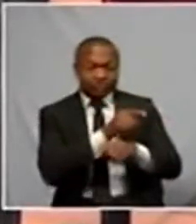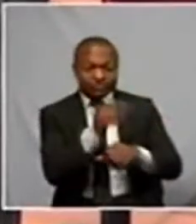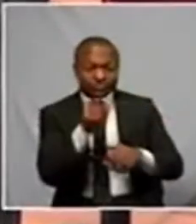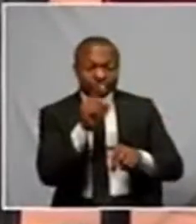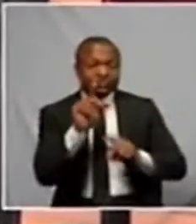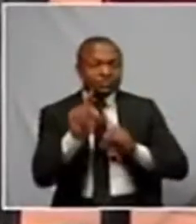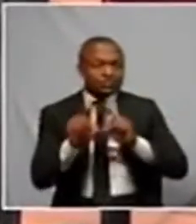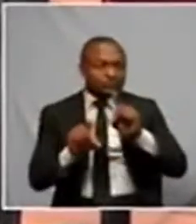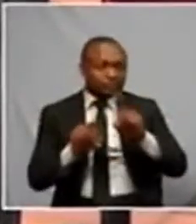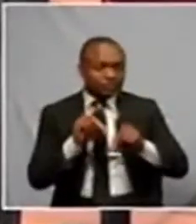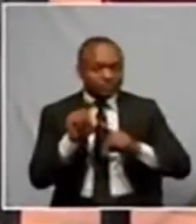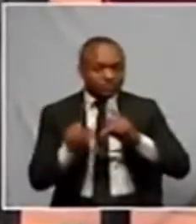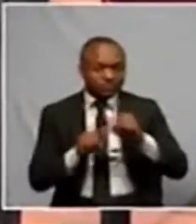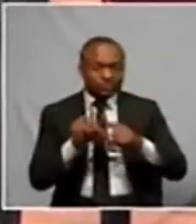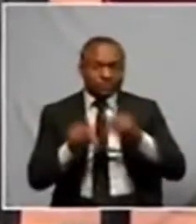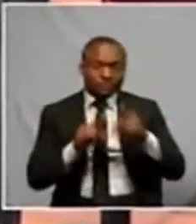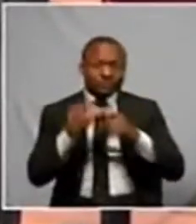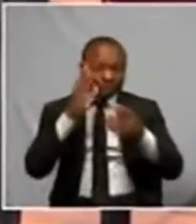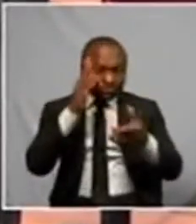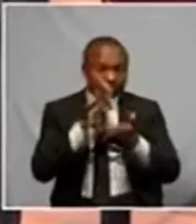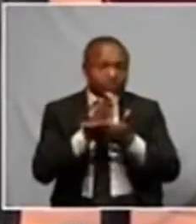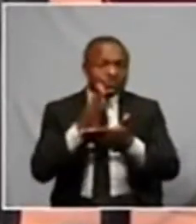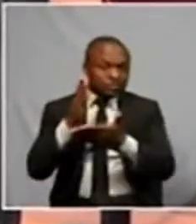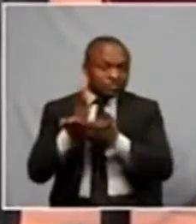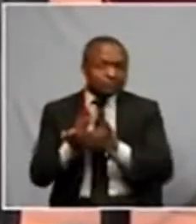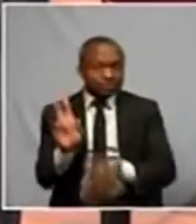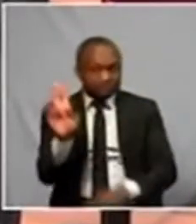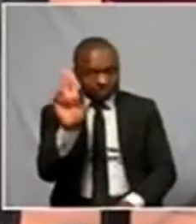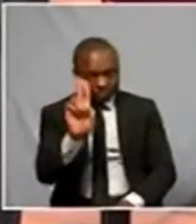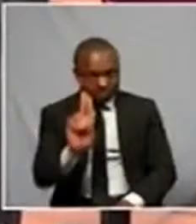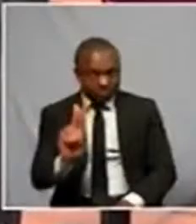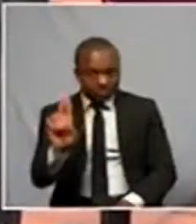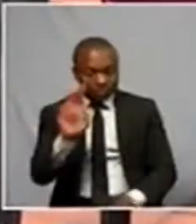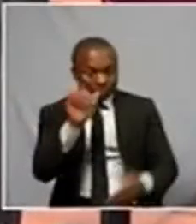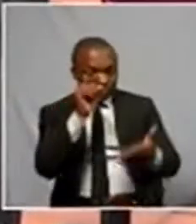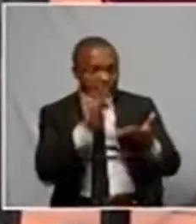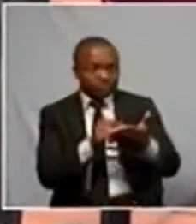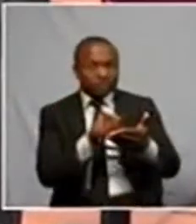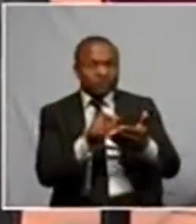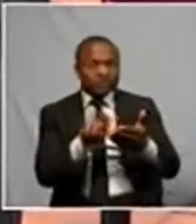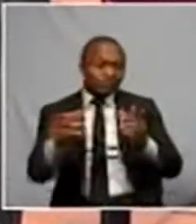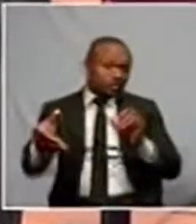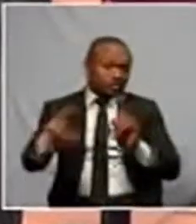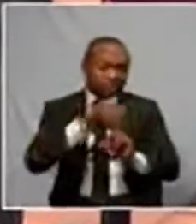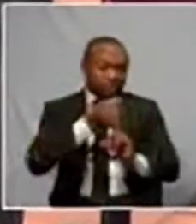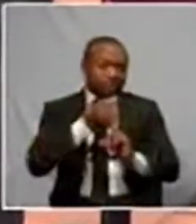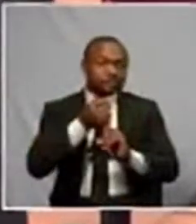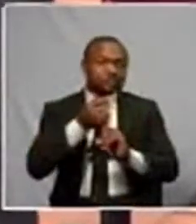are completely prohibited from using such methods? Thank you.